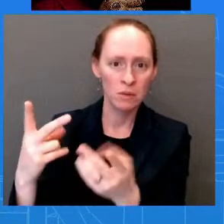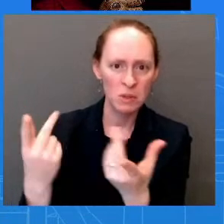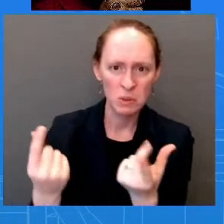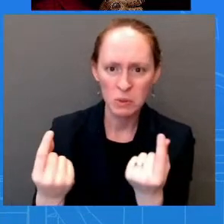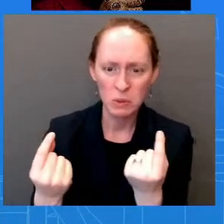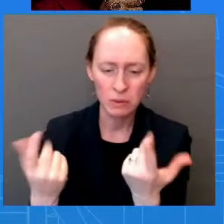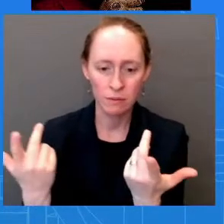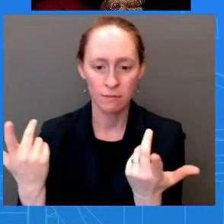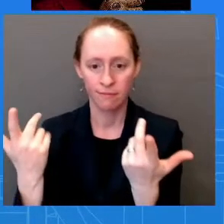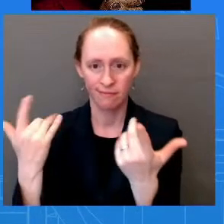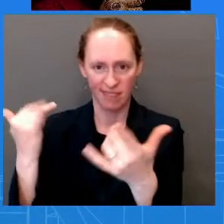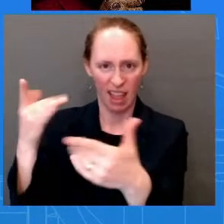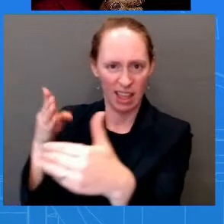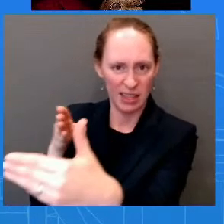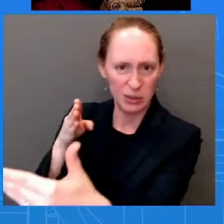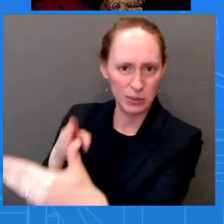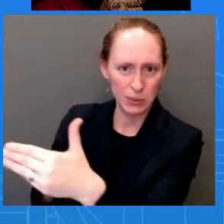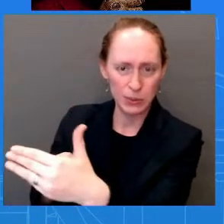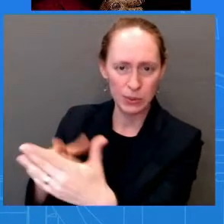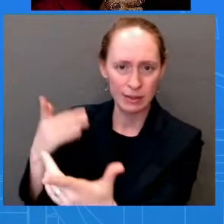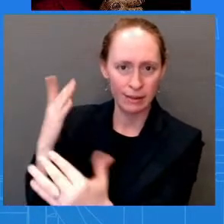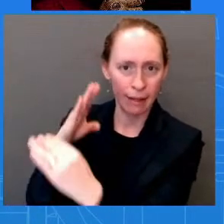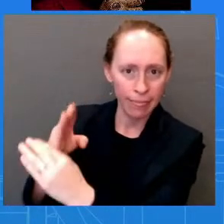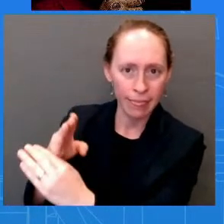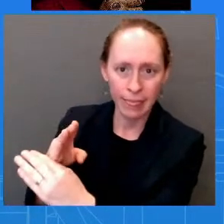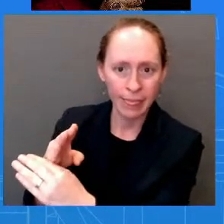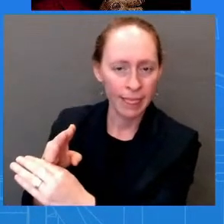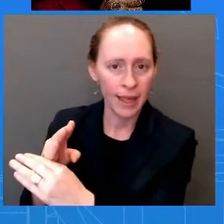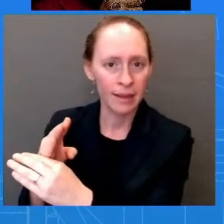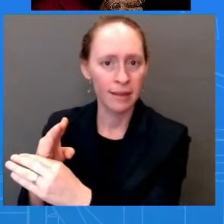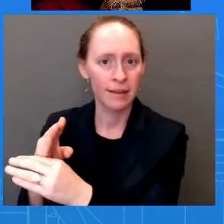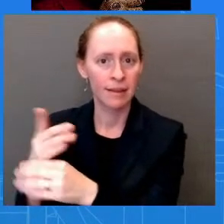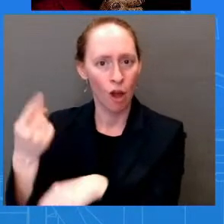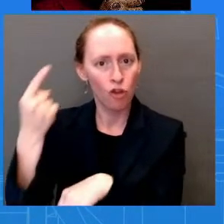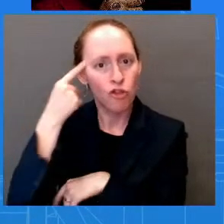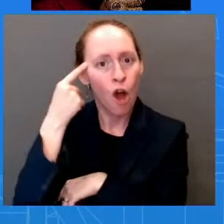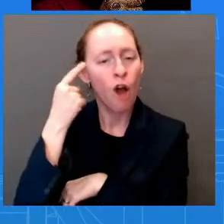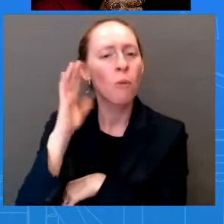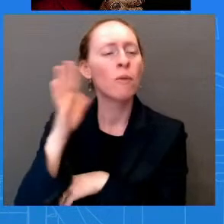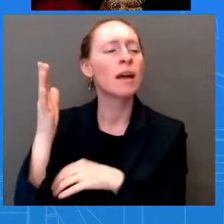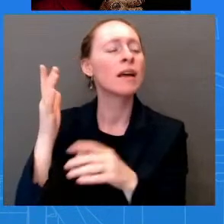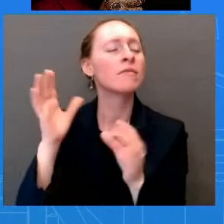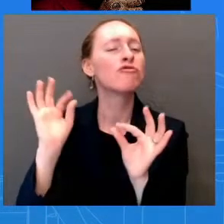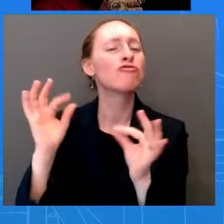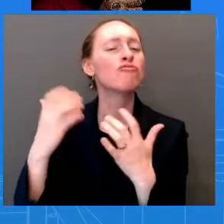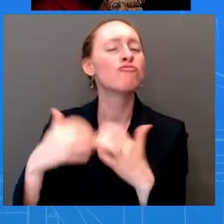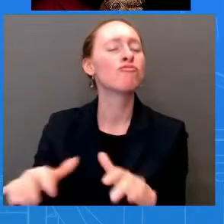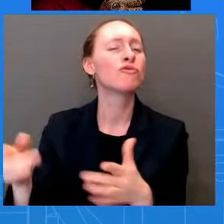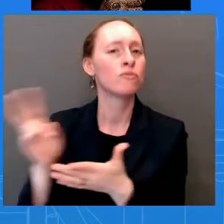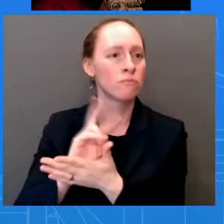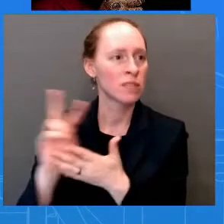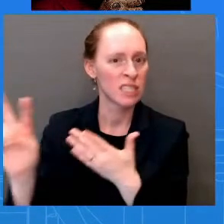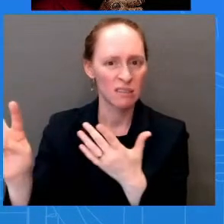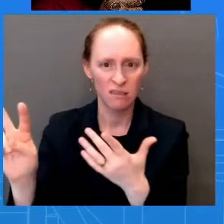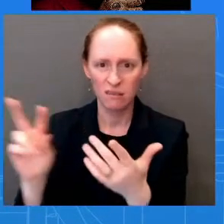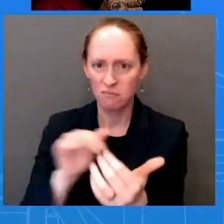thought relief would go out in 2 weeks, and of course that has come and gone. So what should people expect in terms of timeline for when these